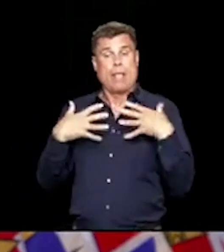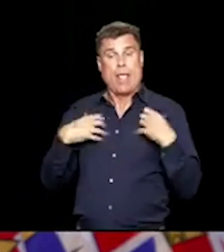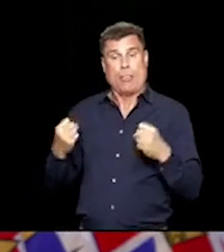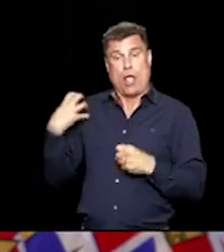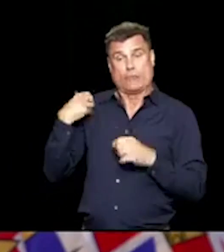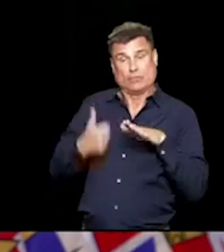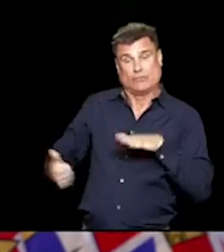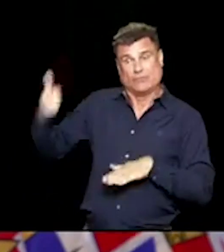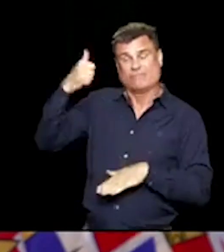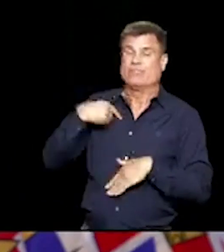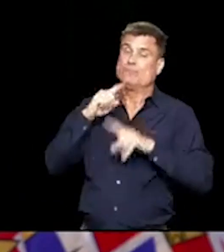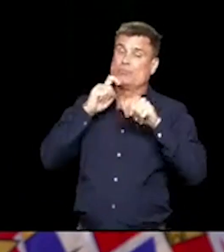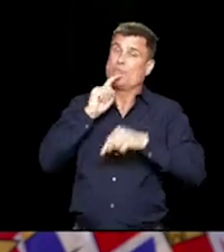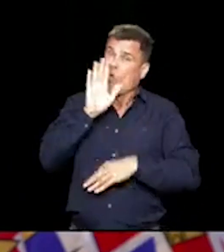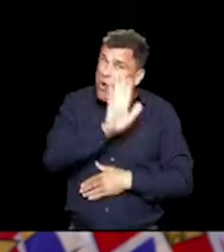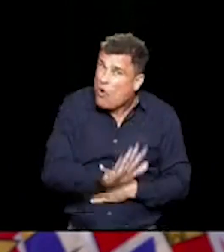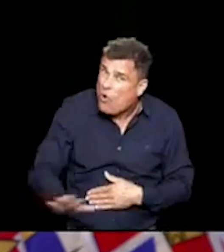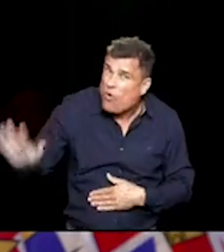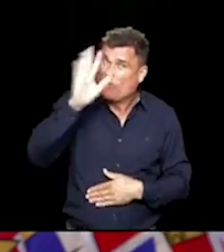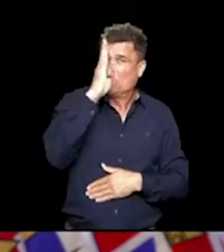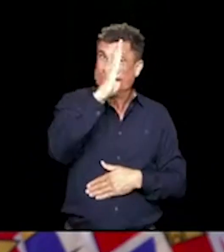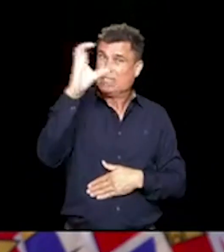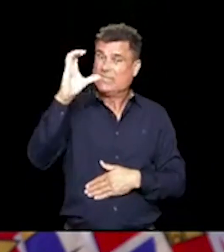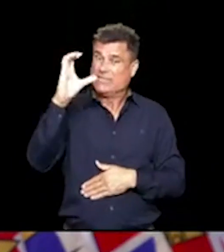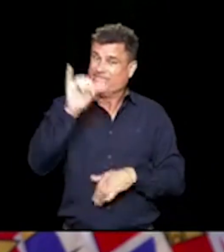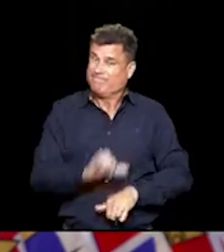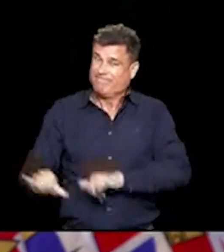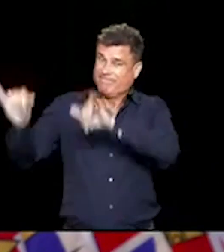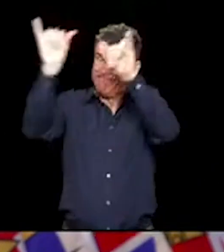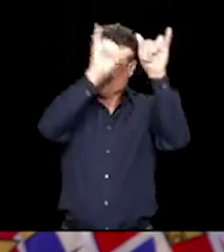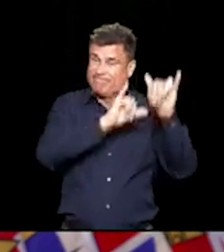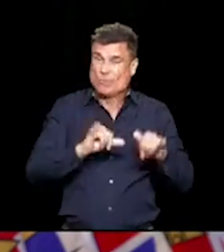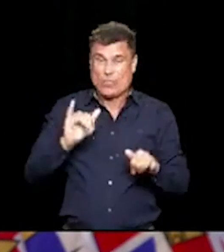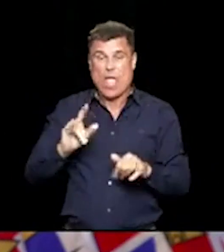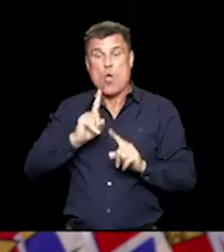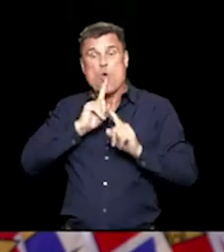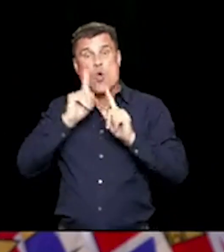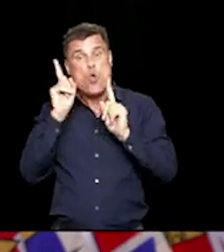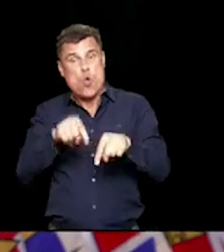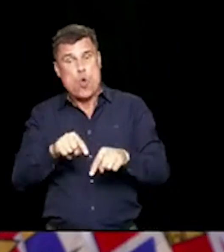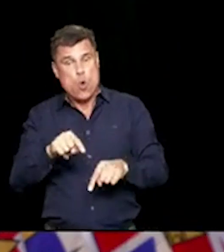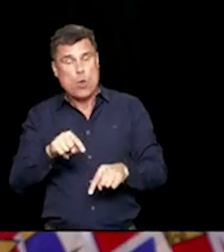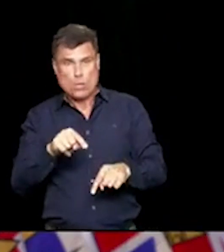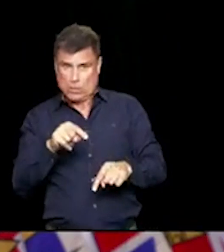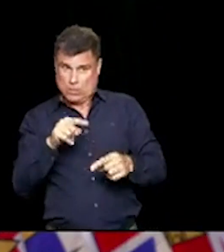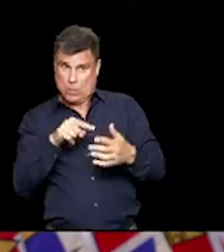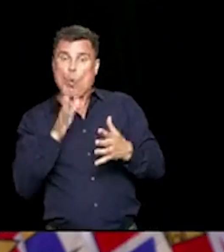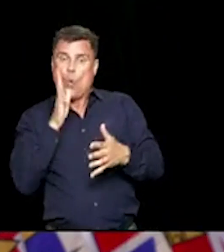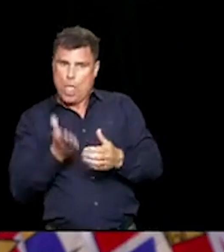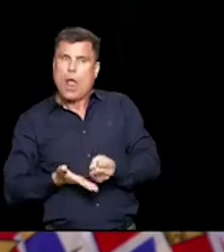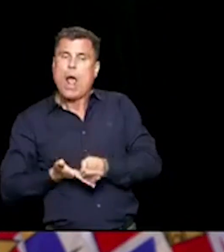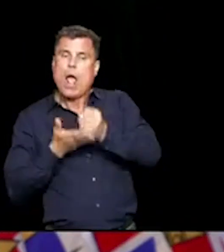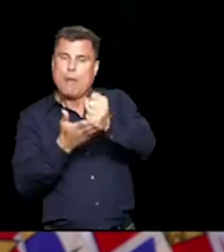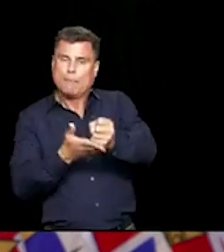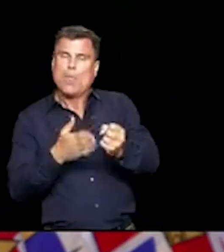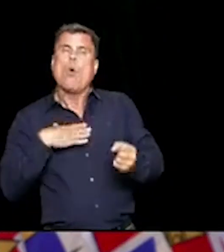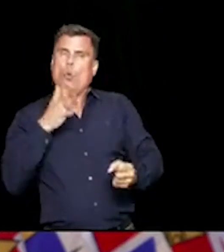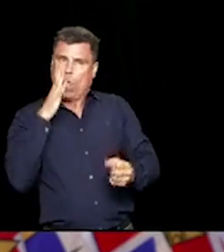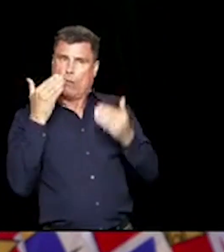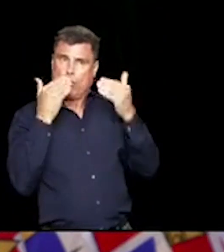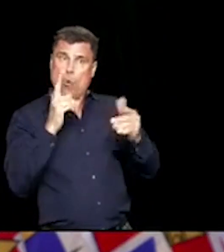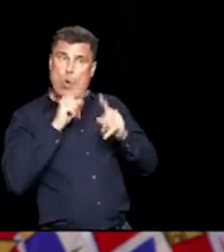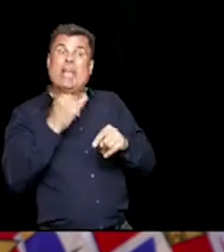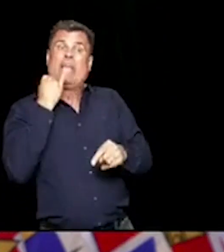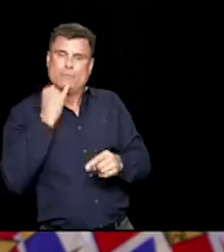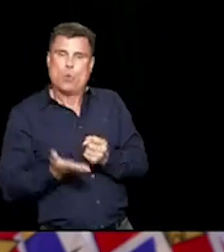apply across the province. So we do it for things where we know that it will make a difference, where we've seen transmission events. So we